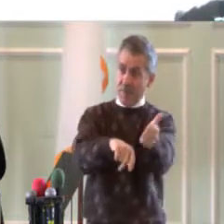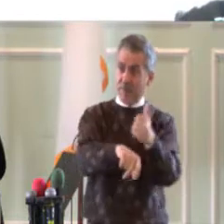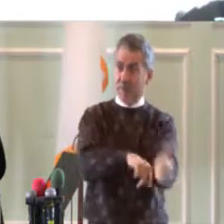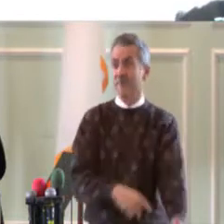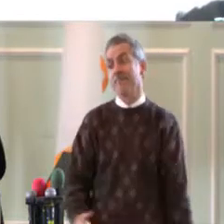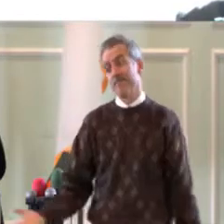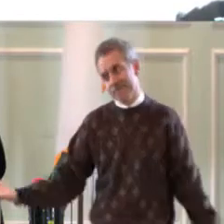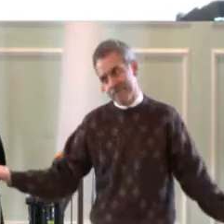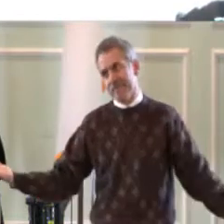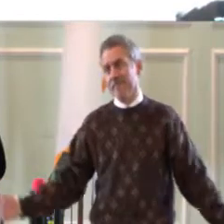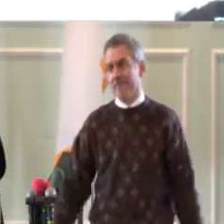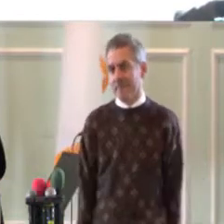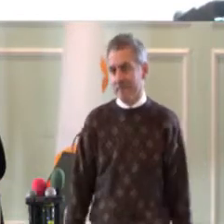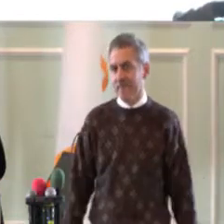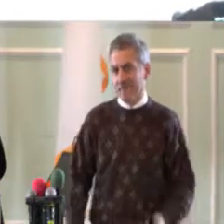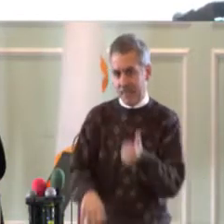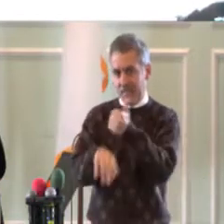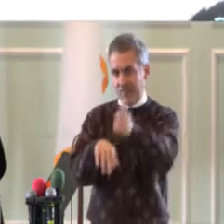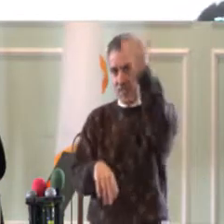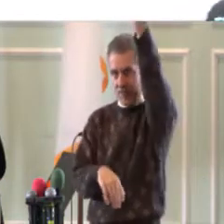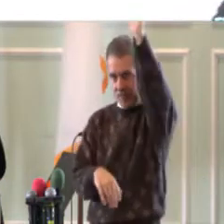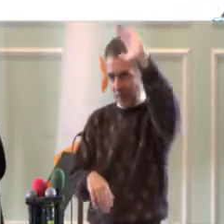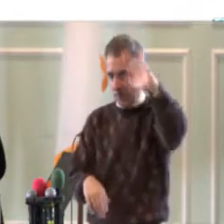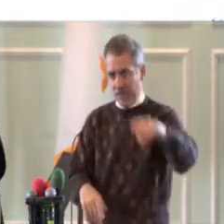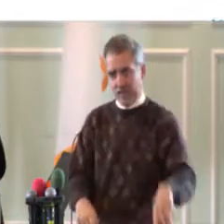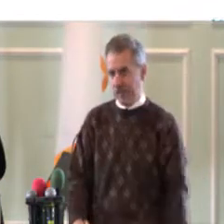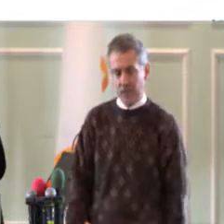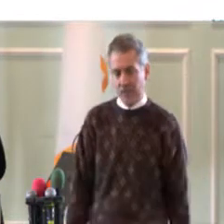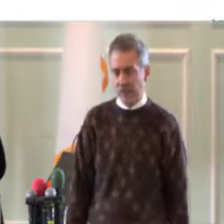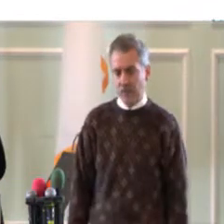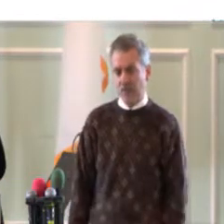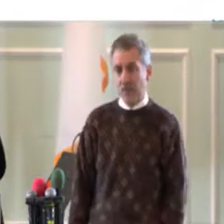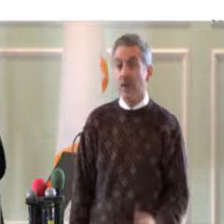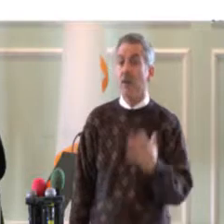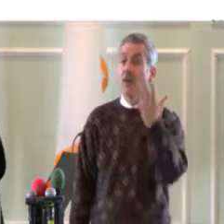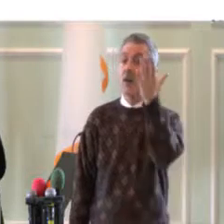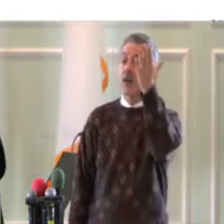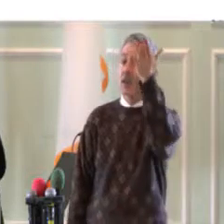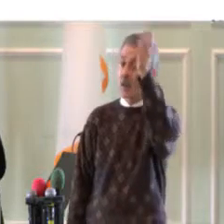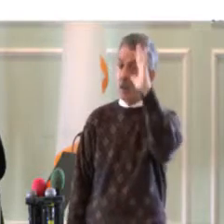of Job. God wants us to get better. Amen?